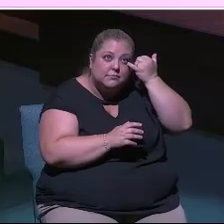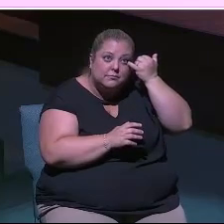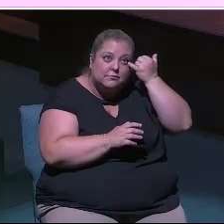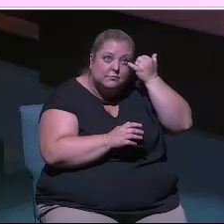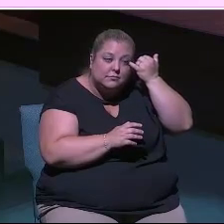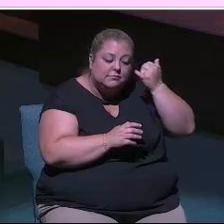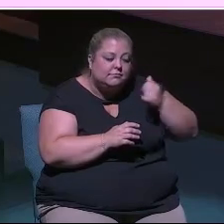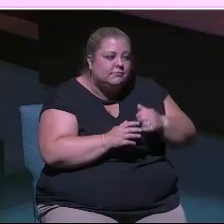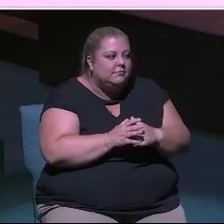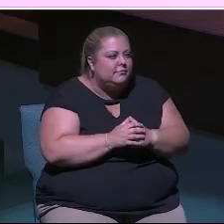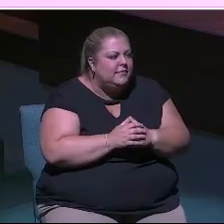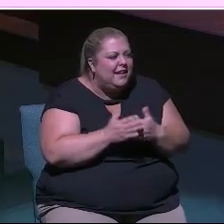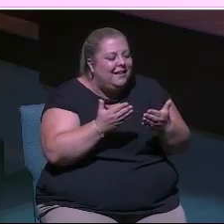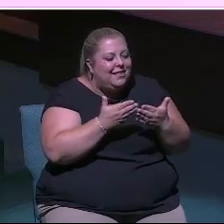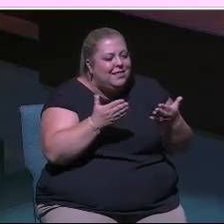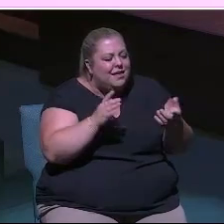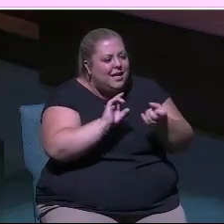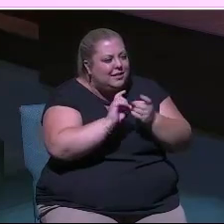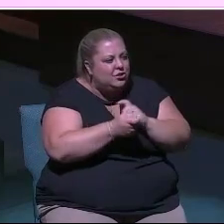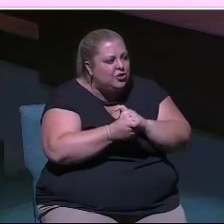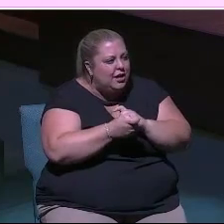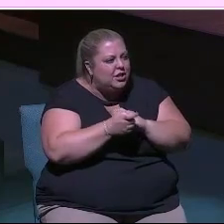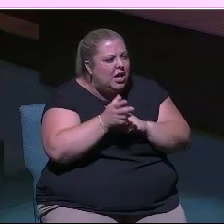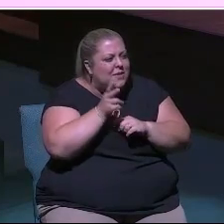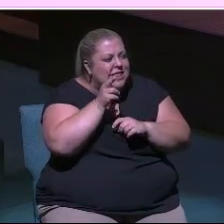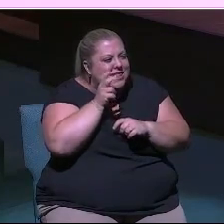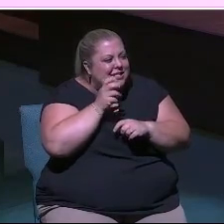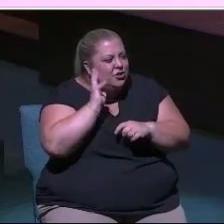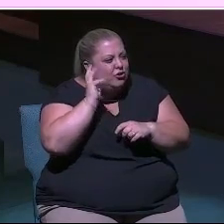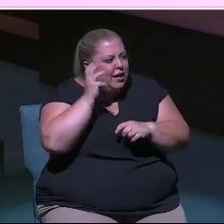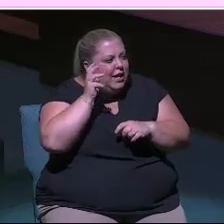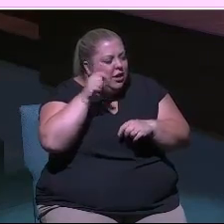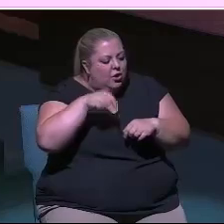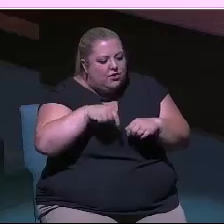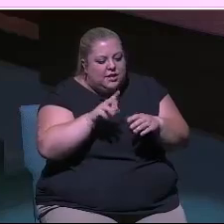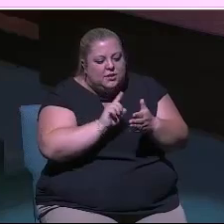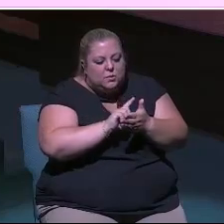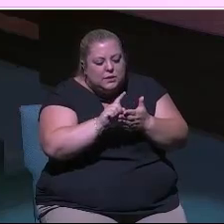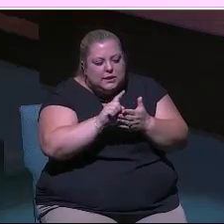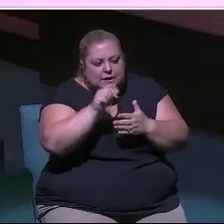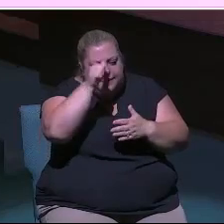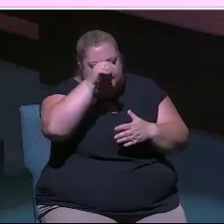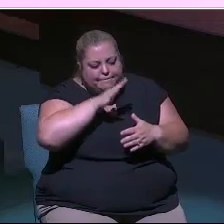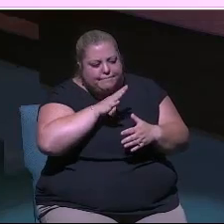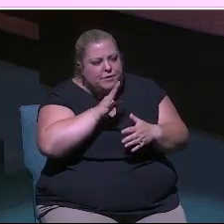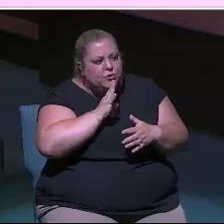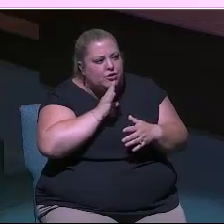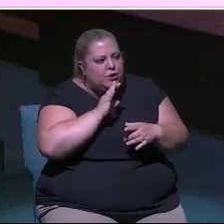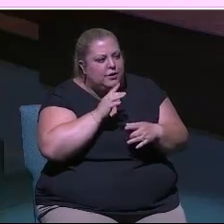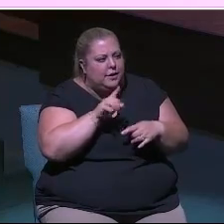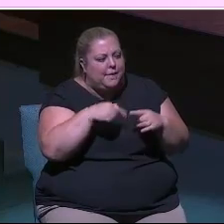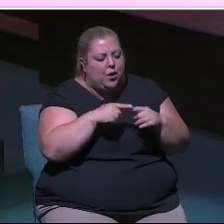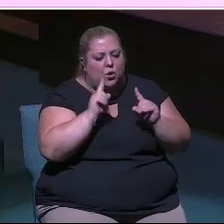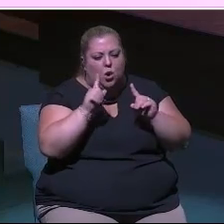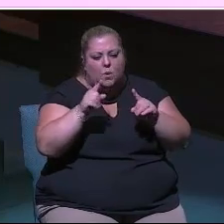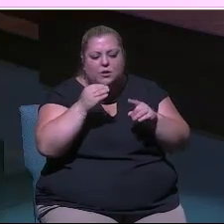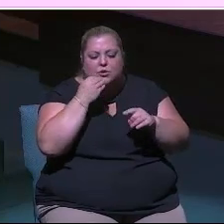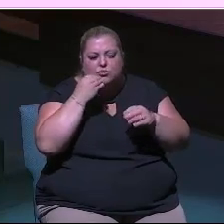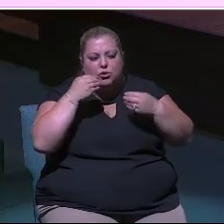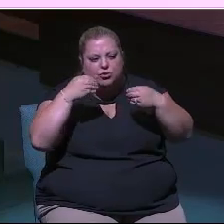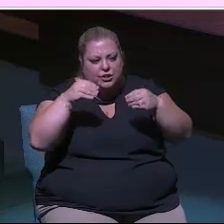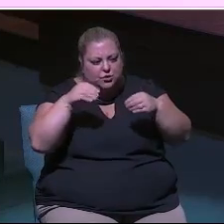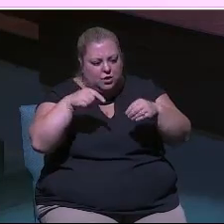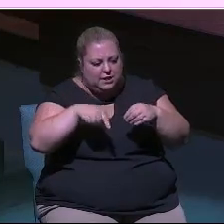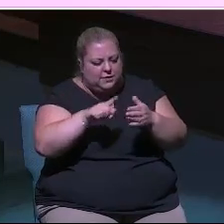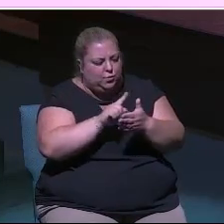Just things change. I was listening to radio this week, and a man was talking, and he said he went to the grocery store. It's a true story. He went to the grocery store this